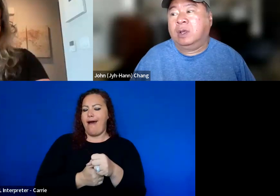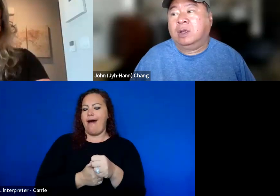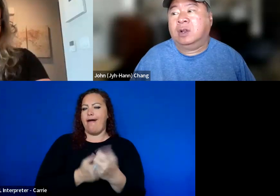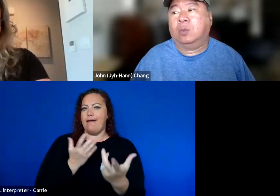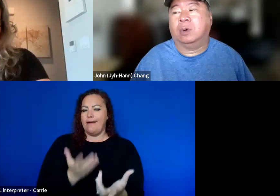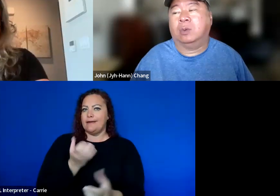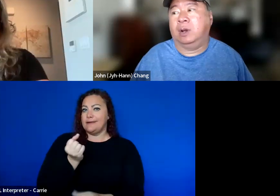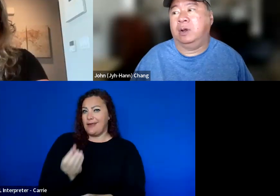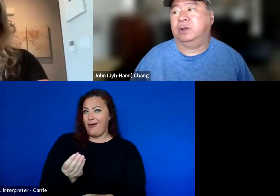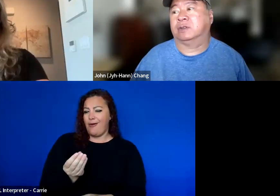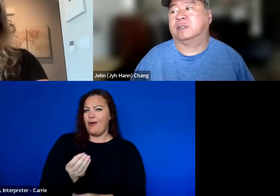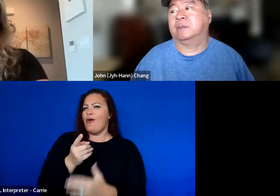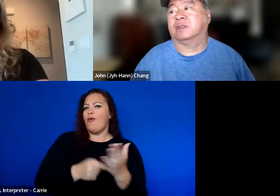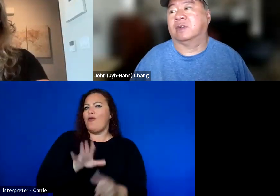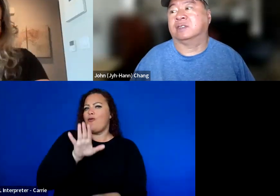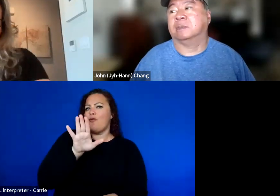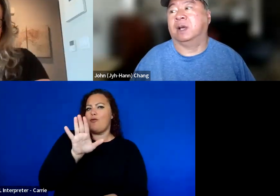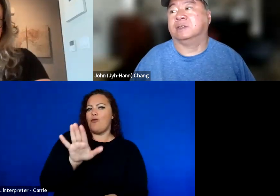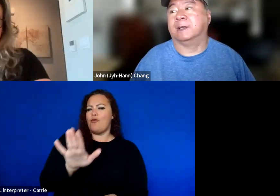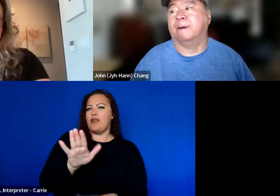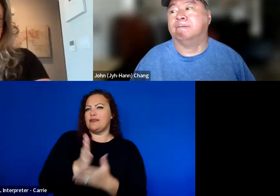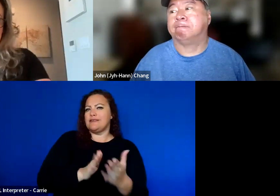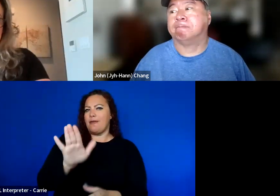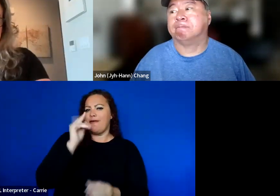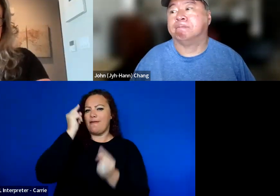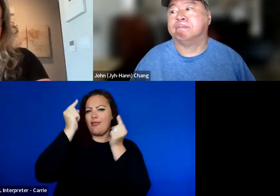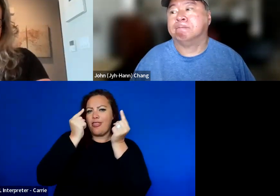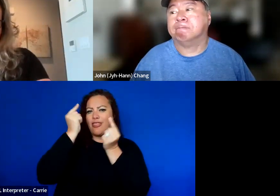So what are some of your thoughts about